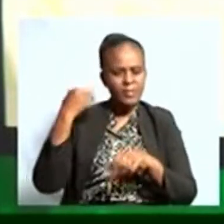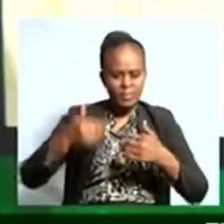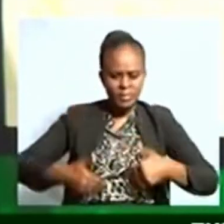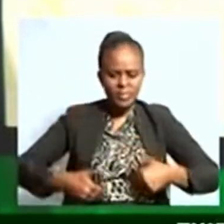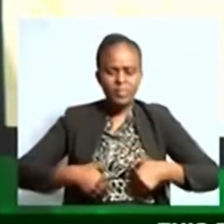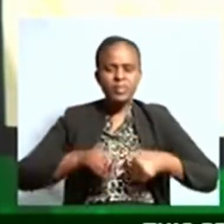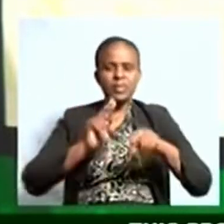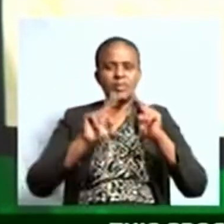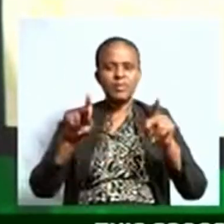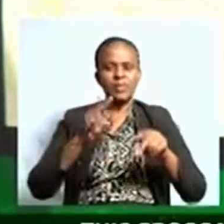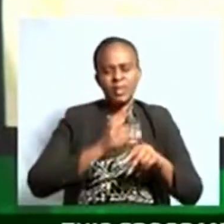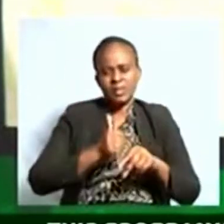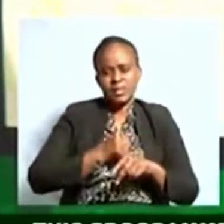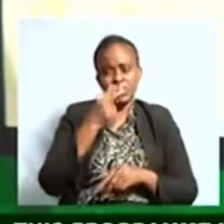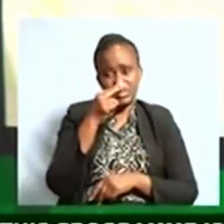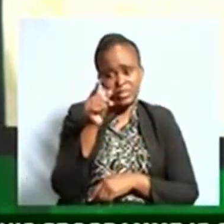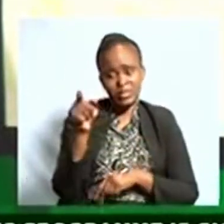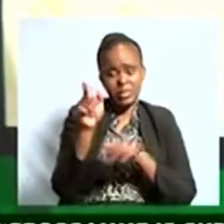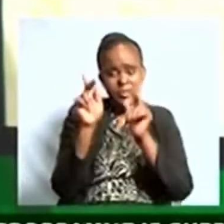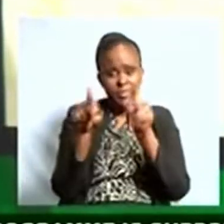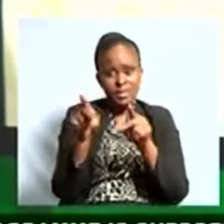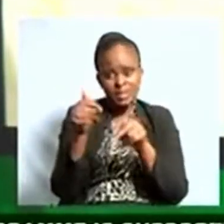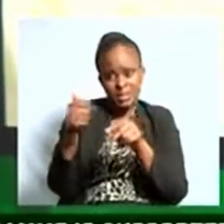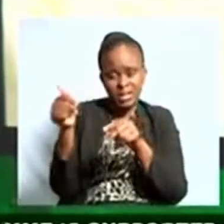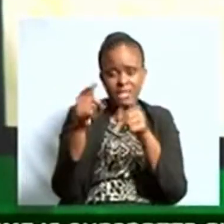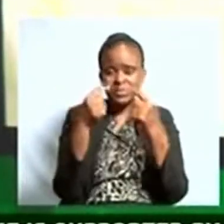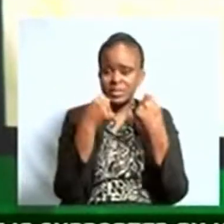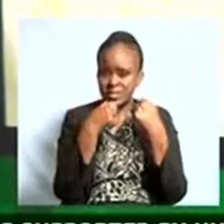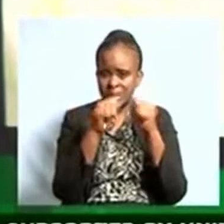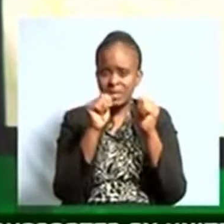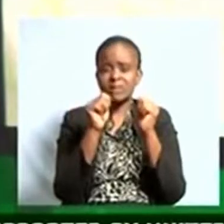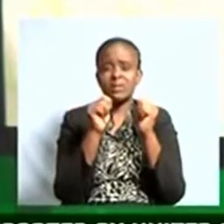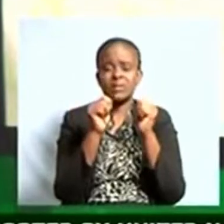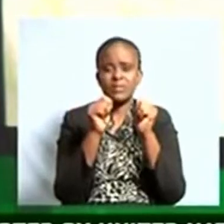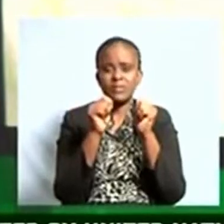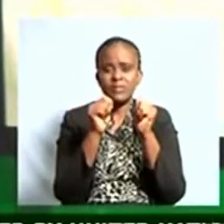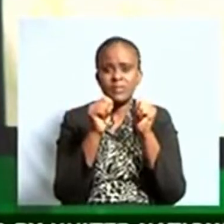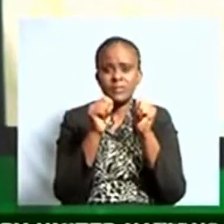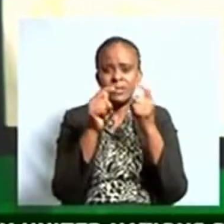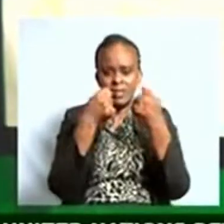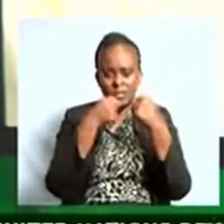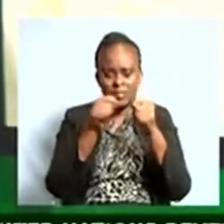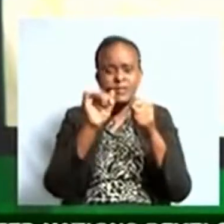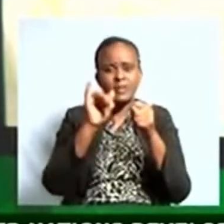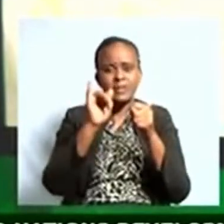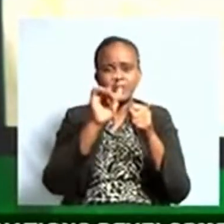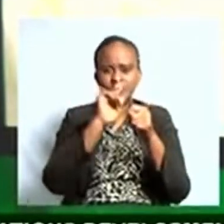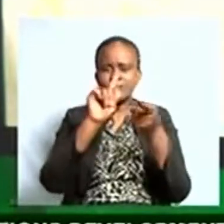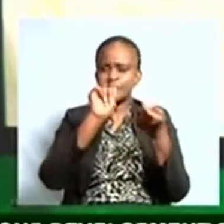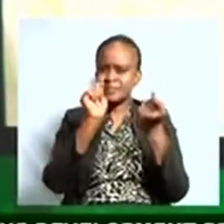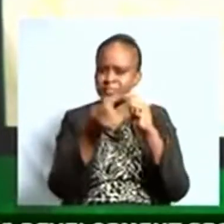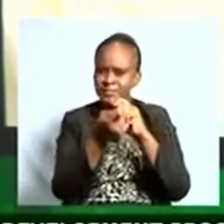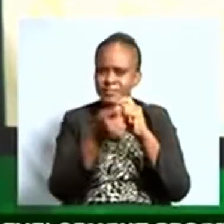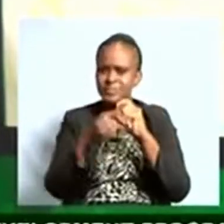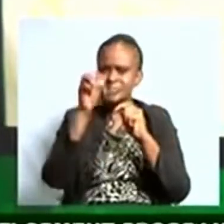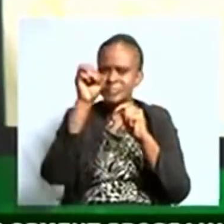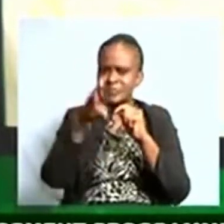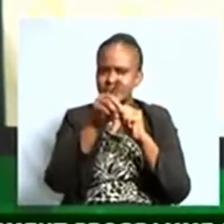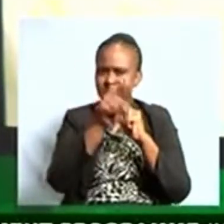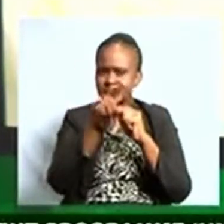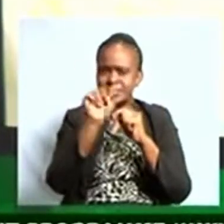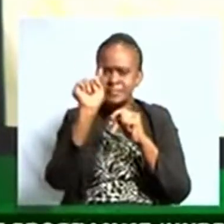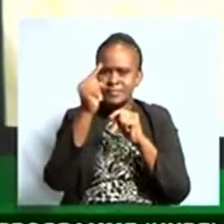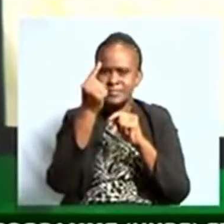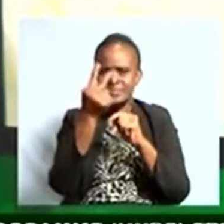see him as one of those who attempted, to really change the face of Munali, the